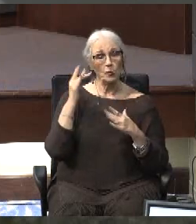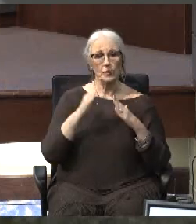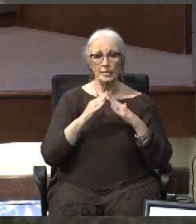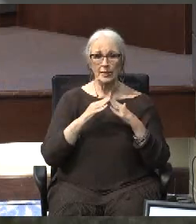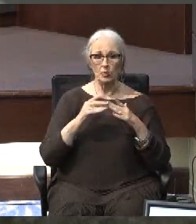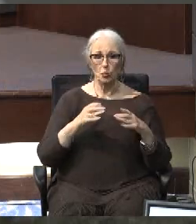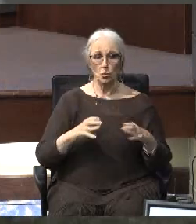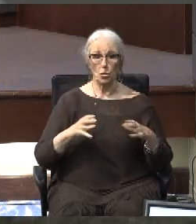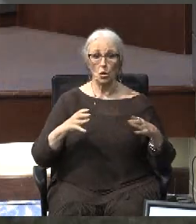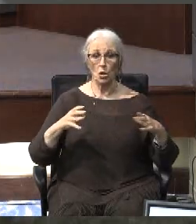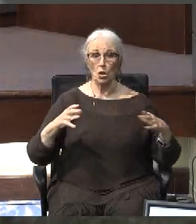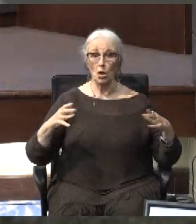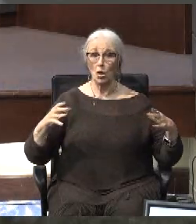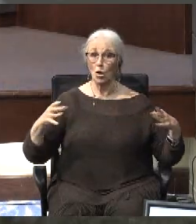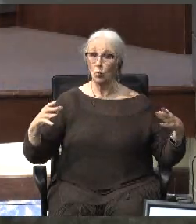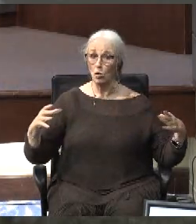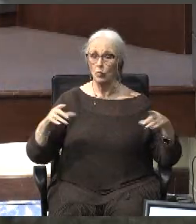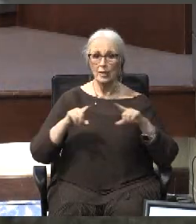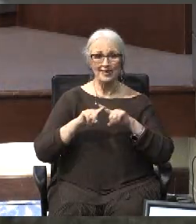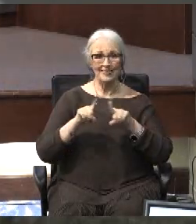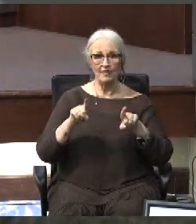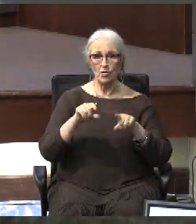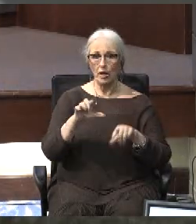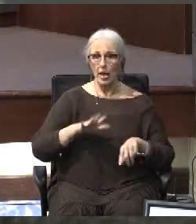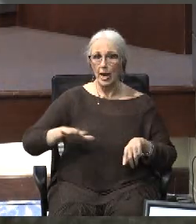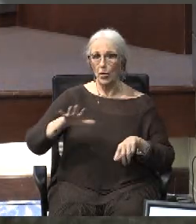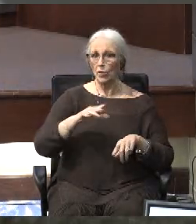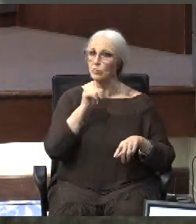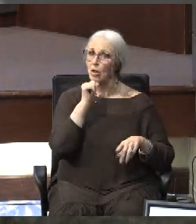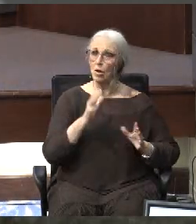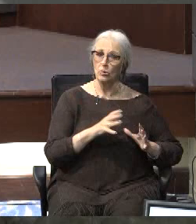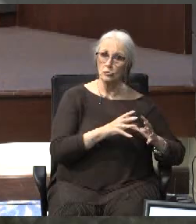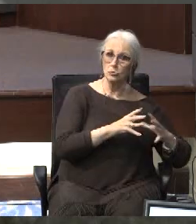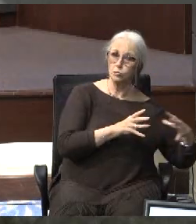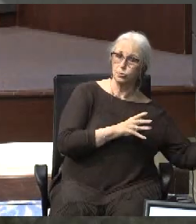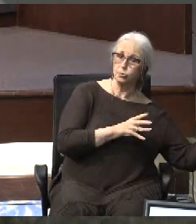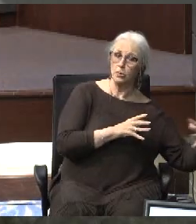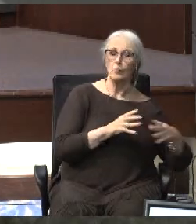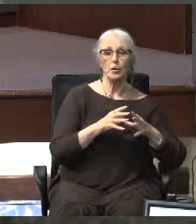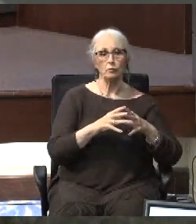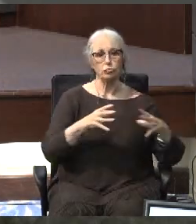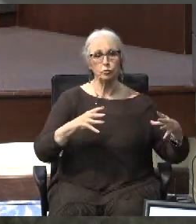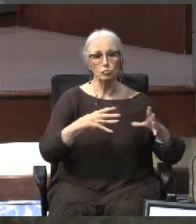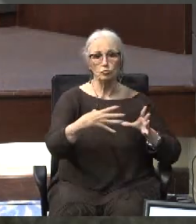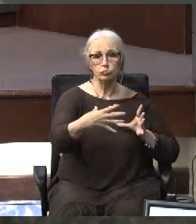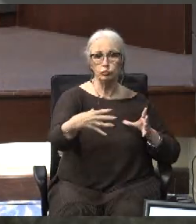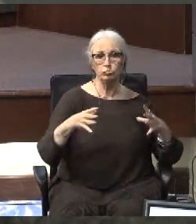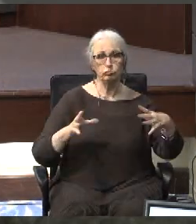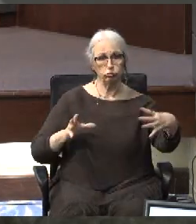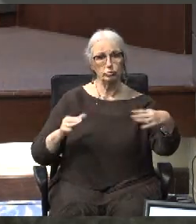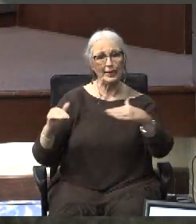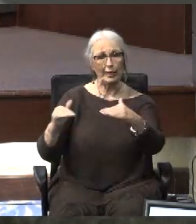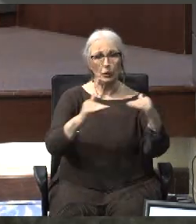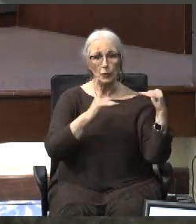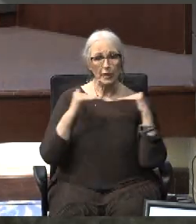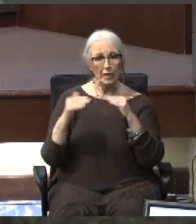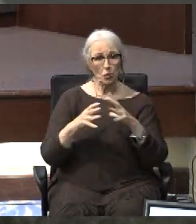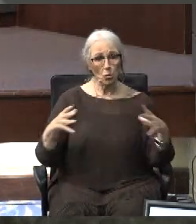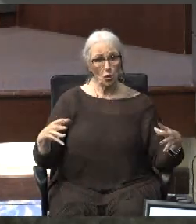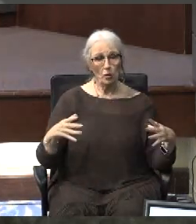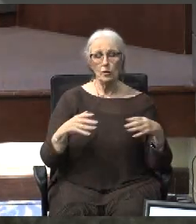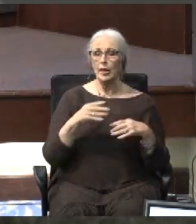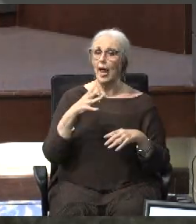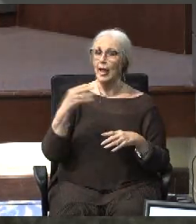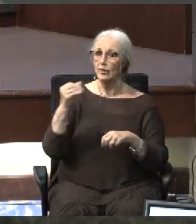grow in different directions, not just in one. I'm excited about that. I'm excited about the